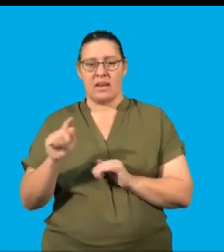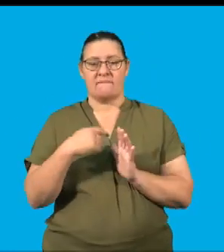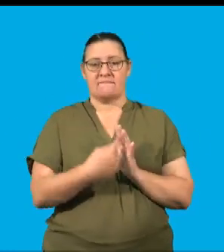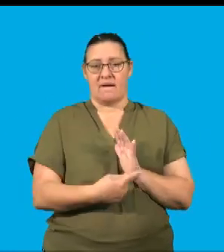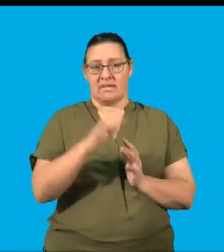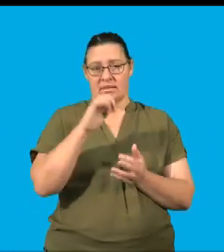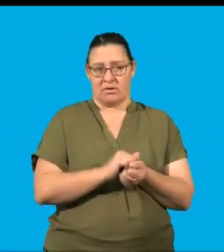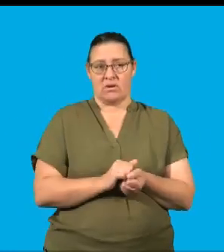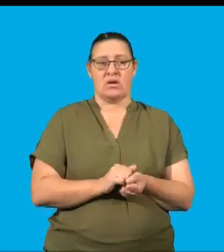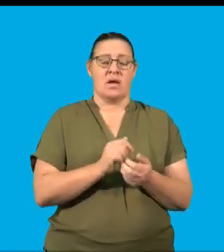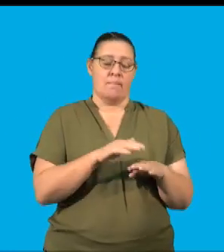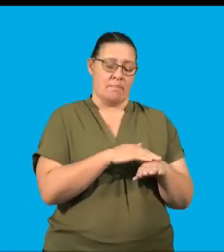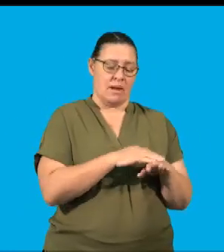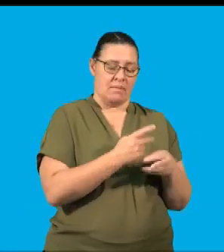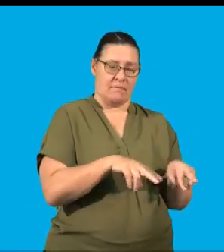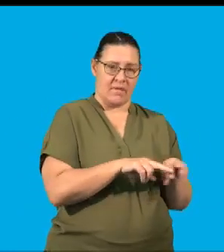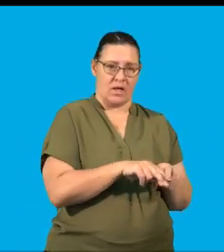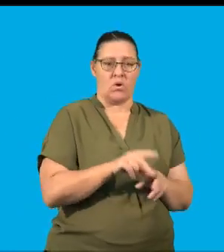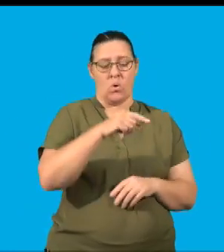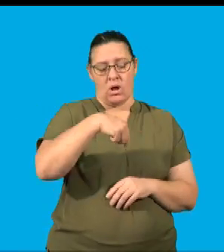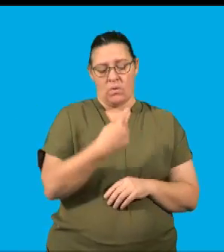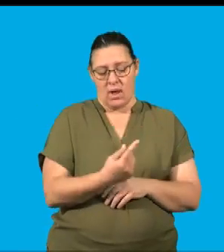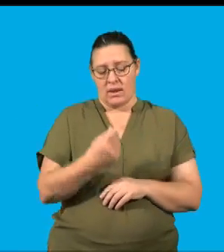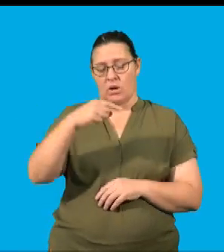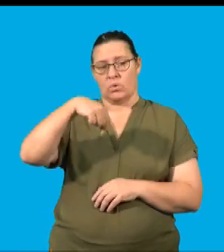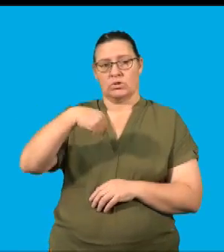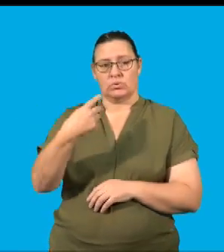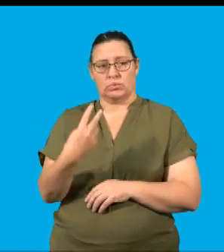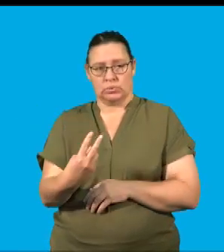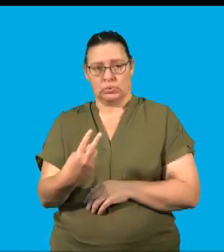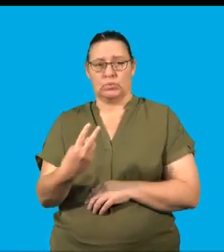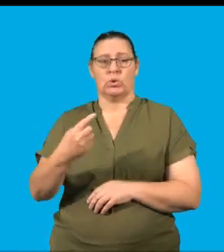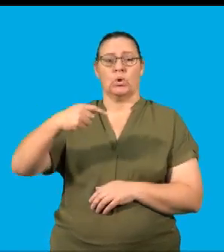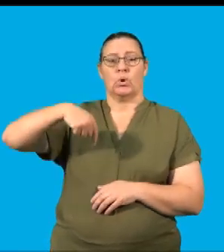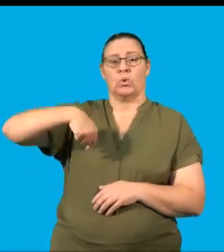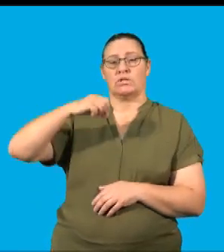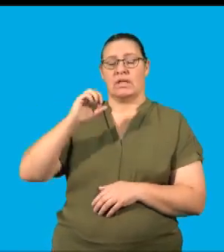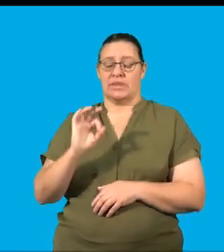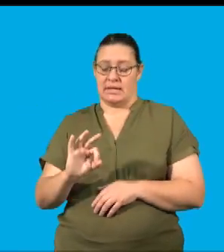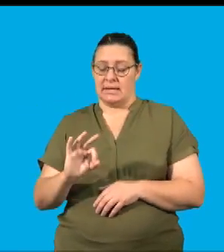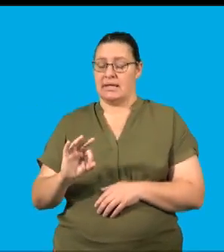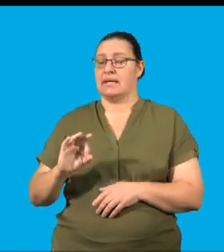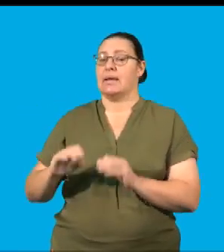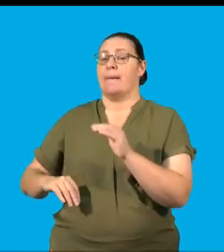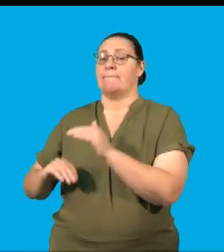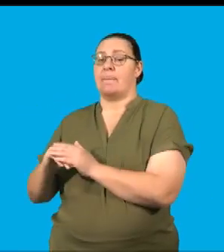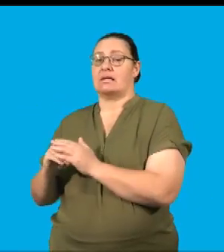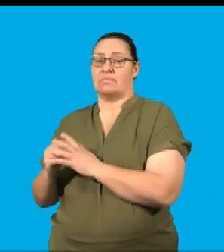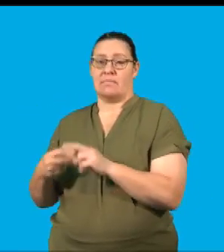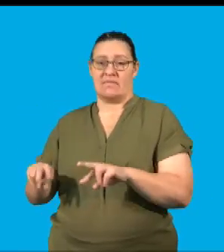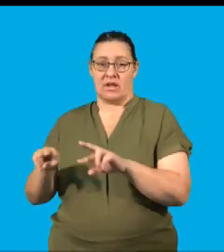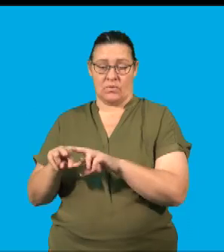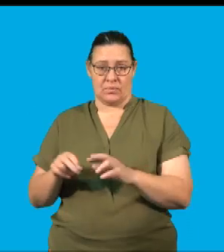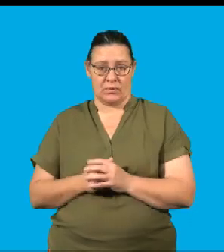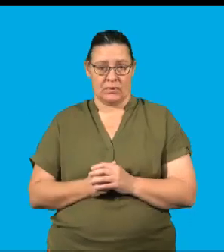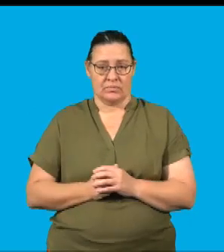that, okay, this is my minimum value. This is my quartile 1. This is my quartile 2. This is